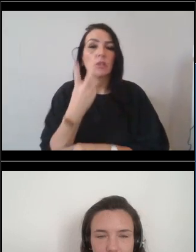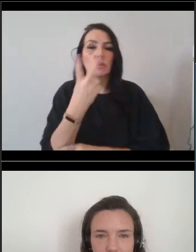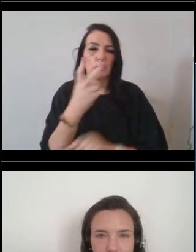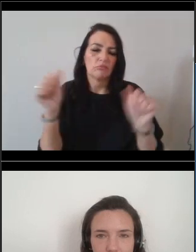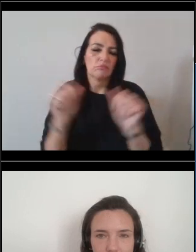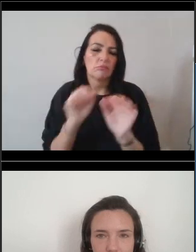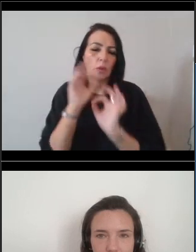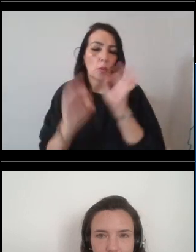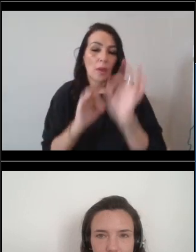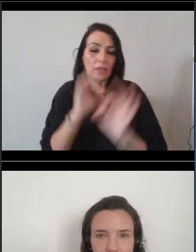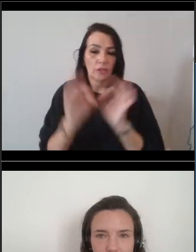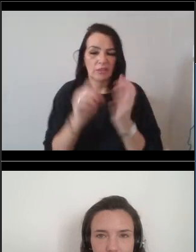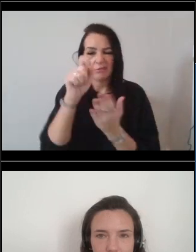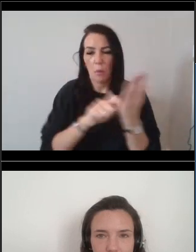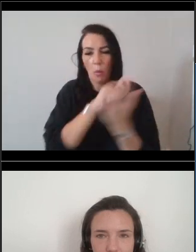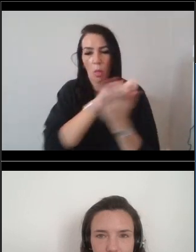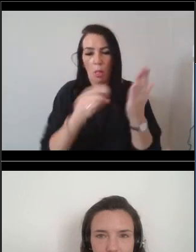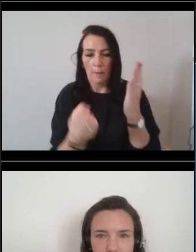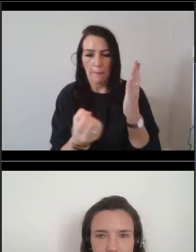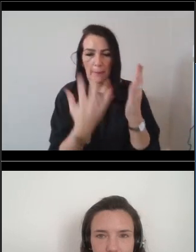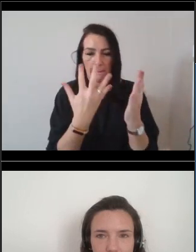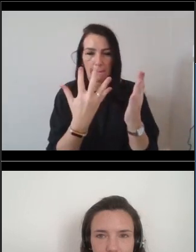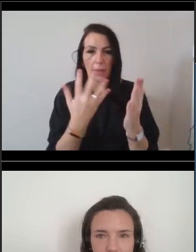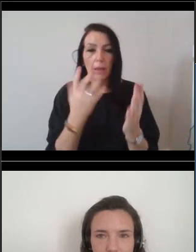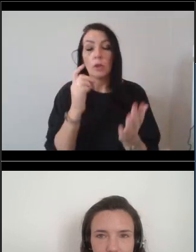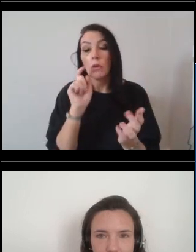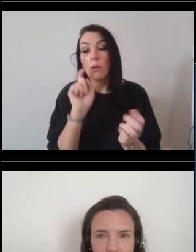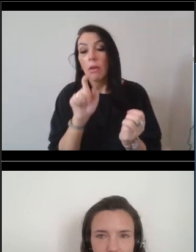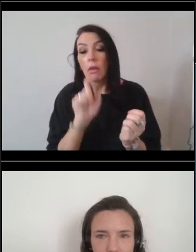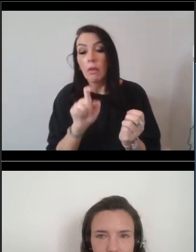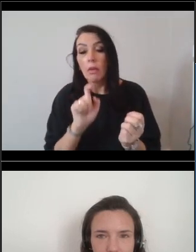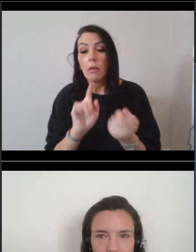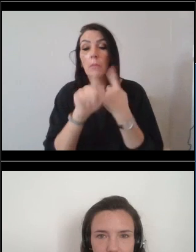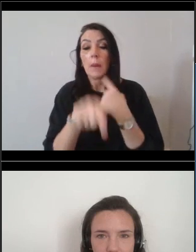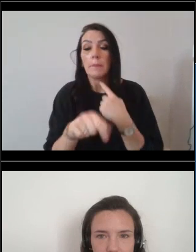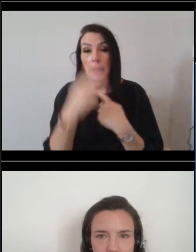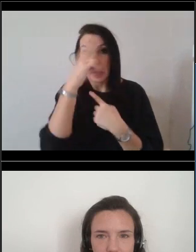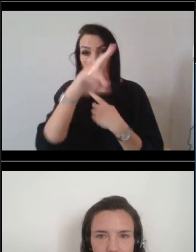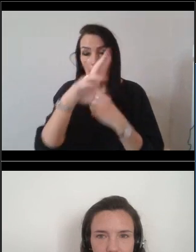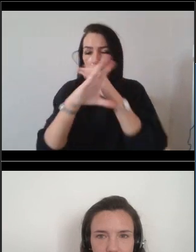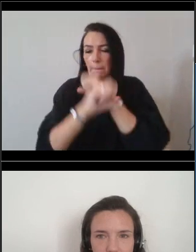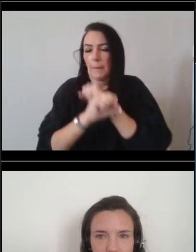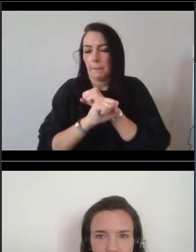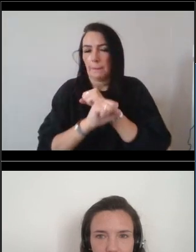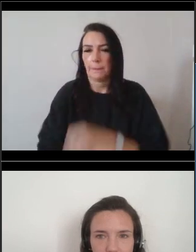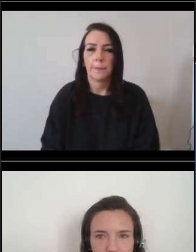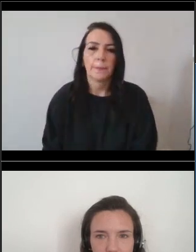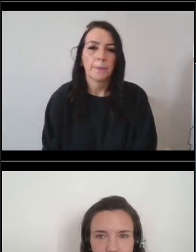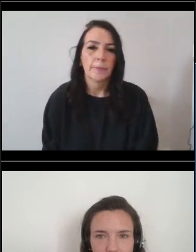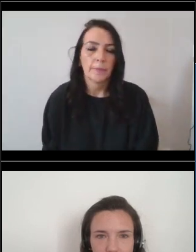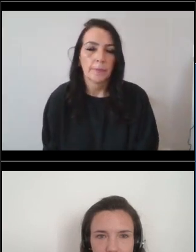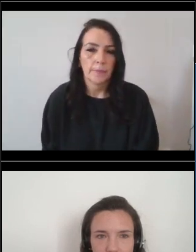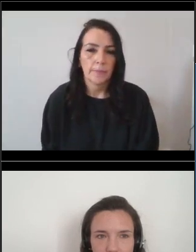will appear on your screen, and your responses will remain completely anonymous.